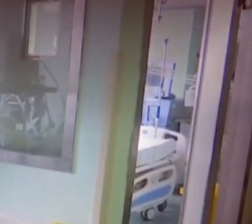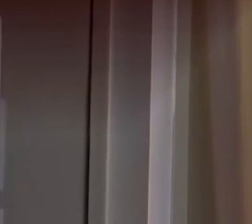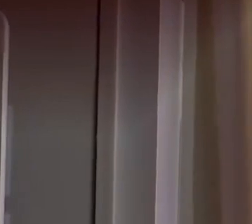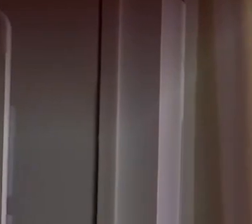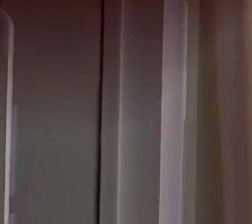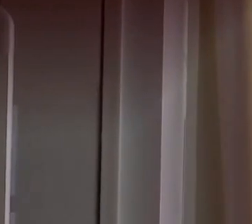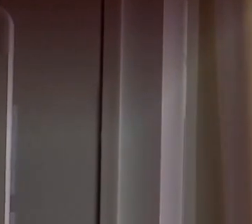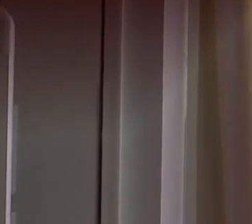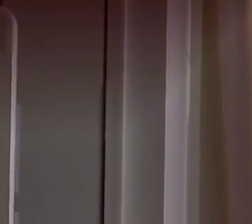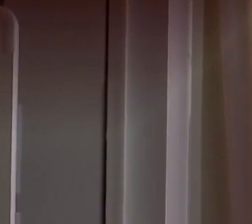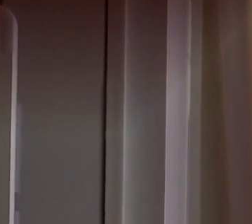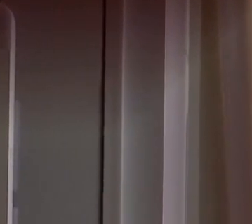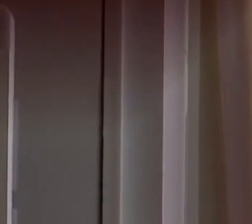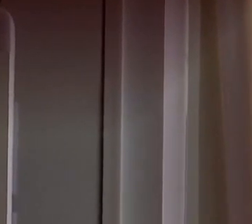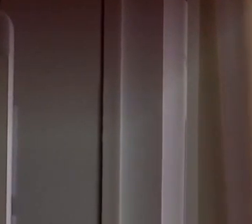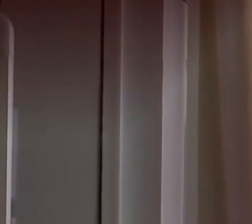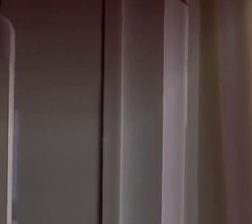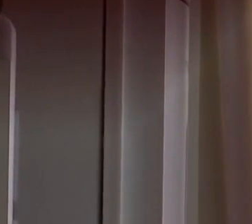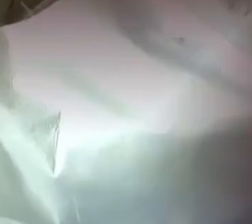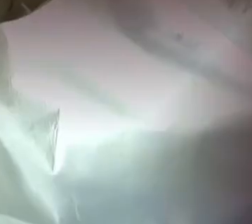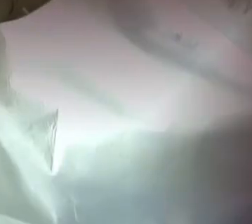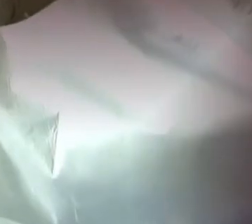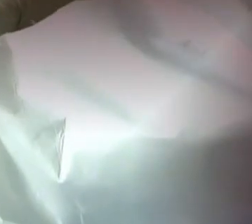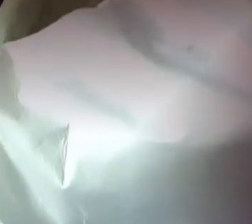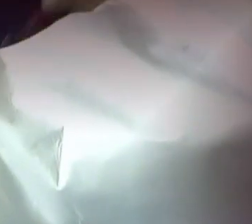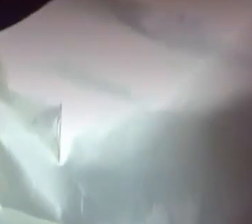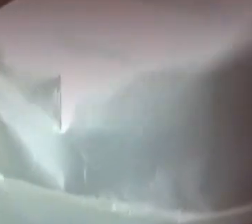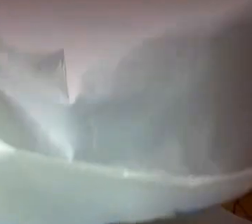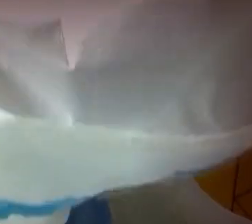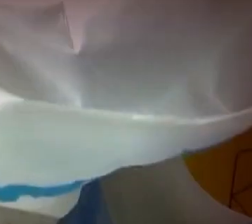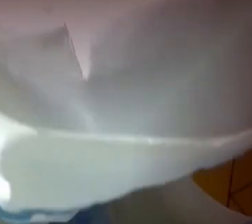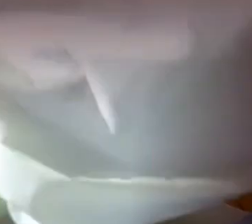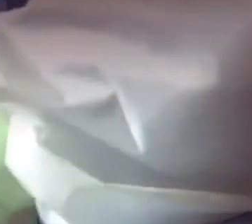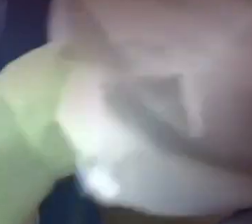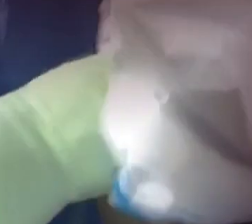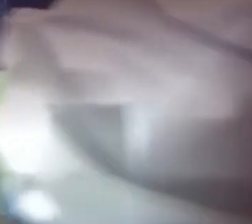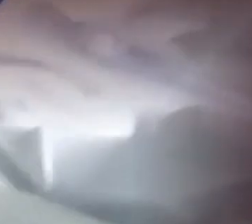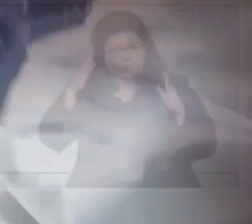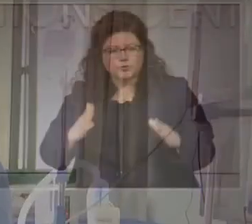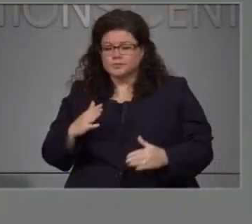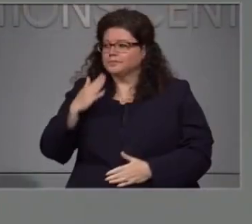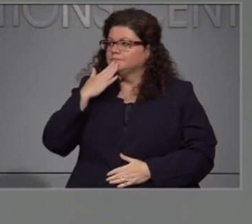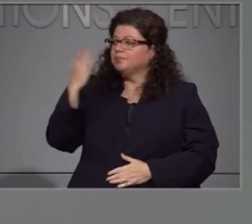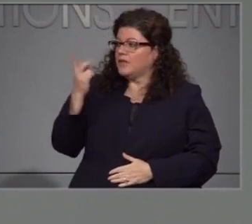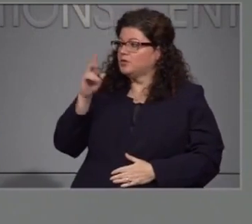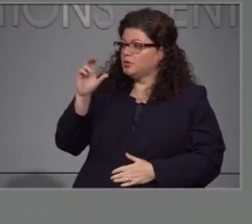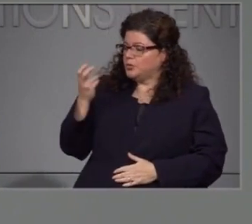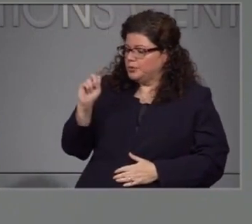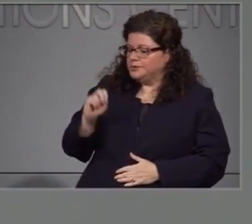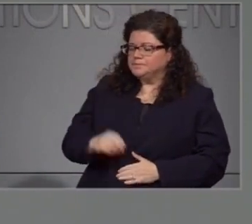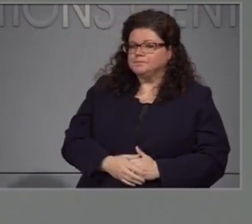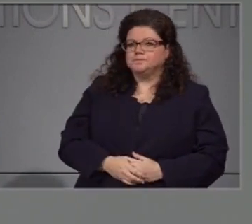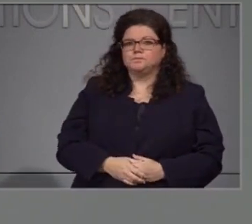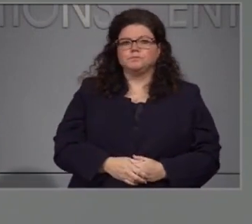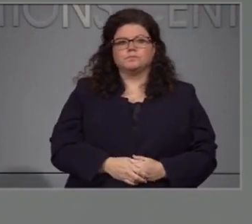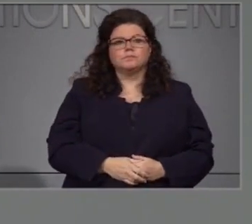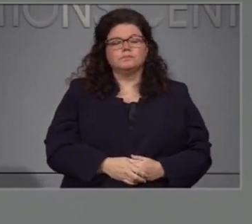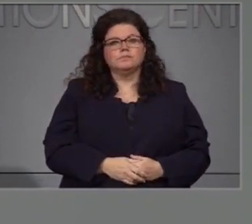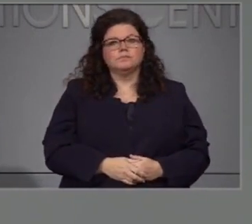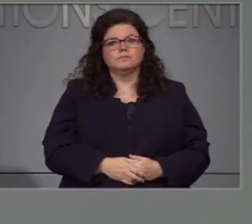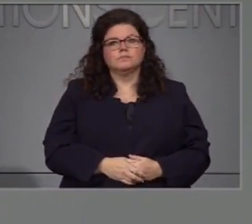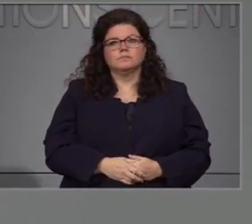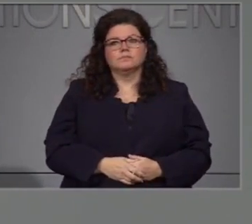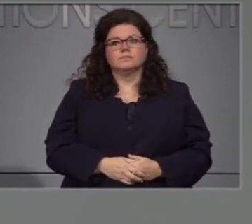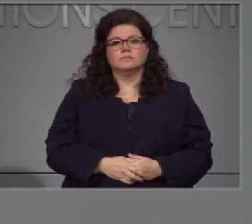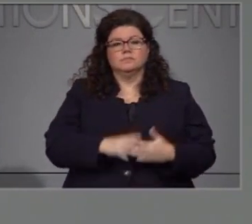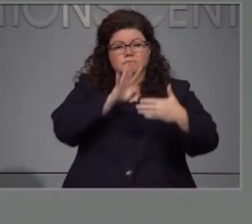hospitalizations, saying in a month they have increased by 56%. The numbers we see are a